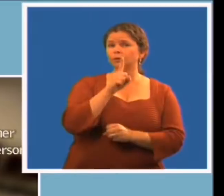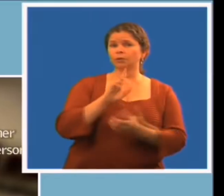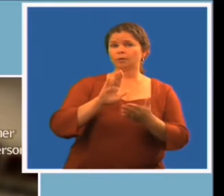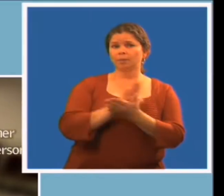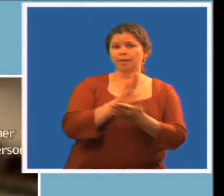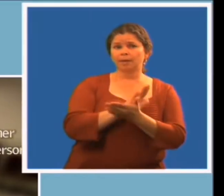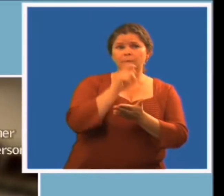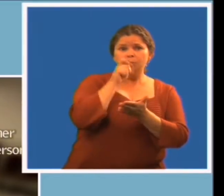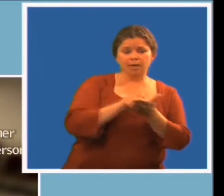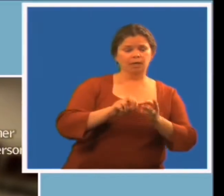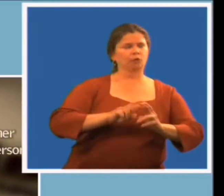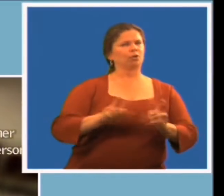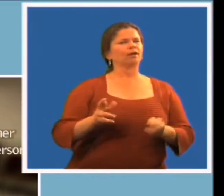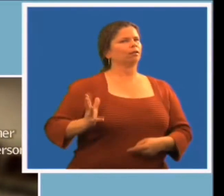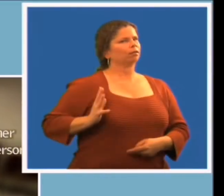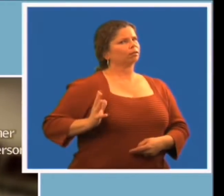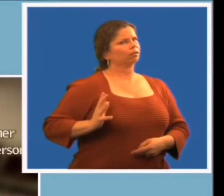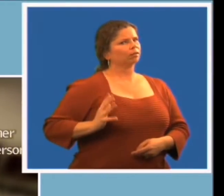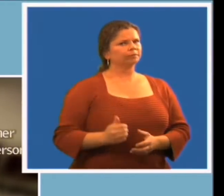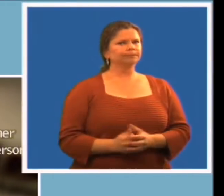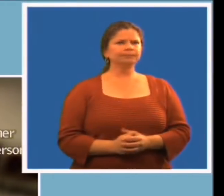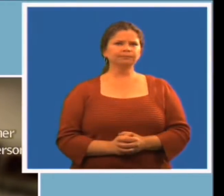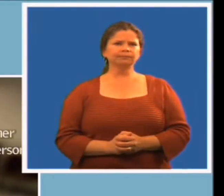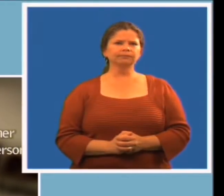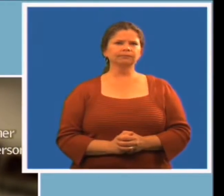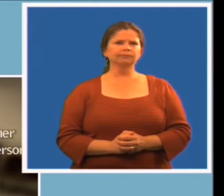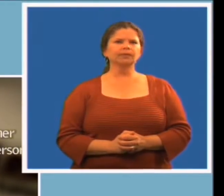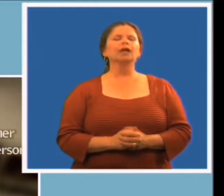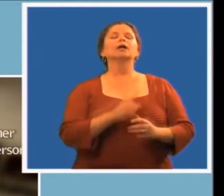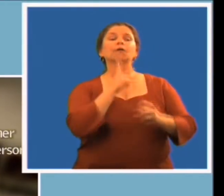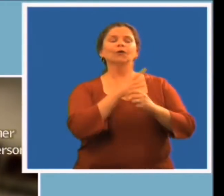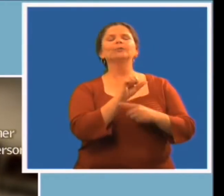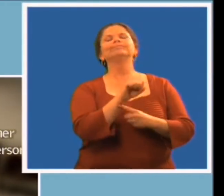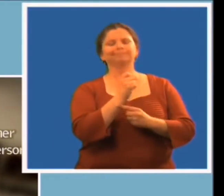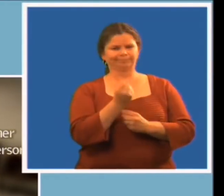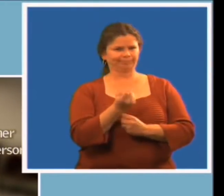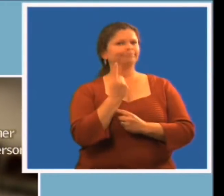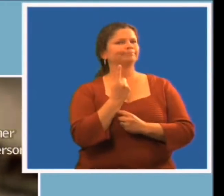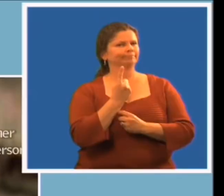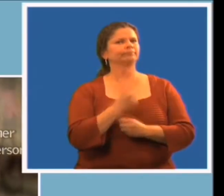needed. Confirm understanding.